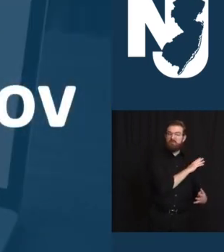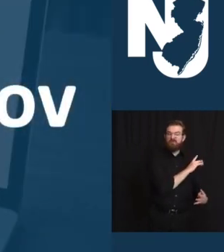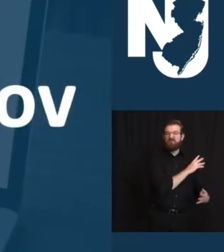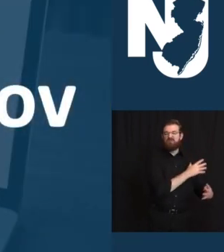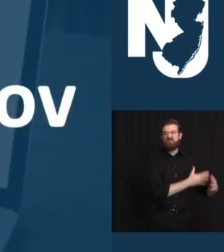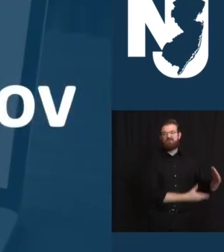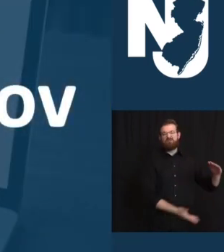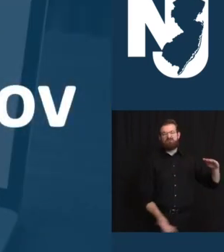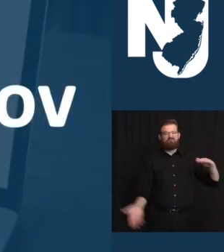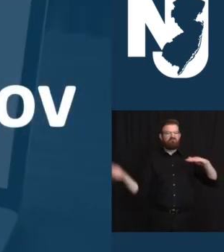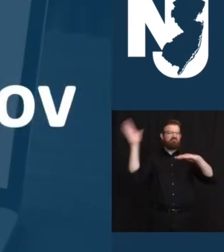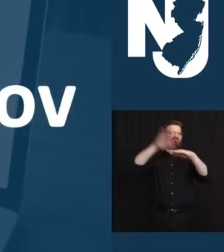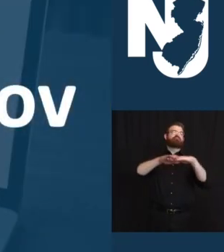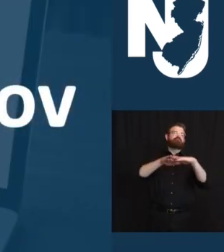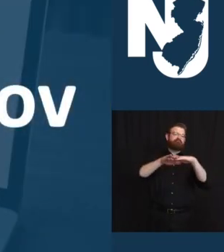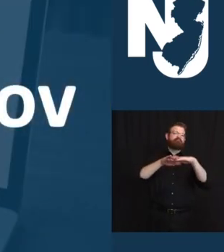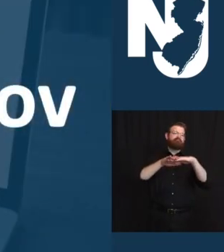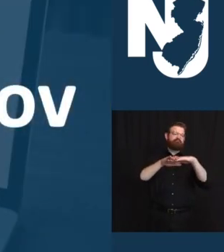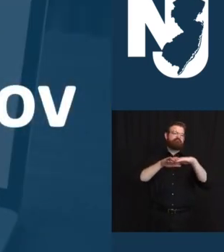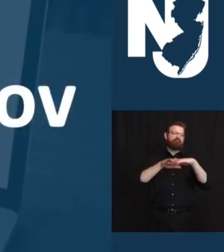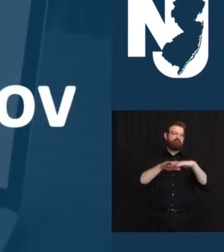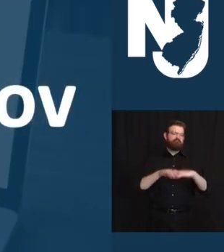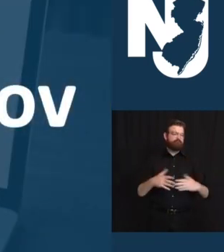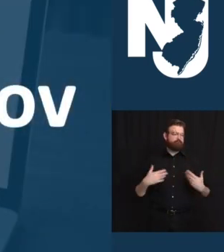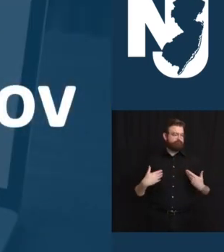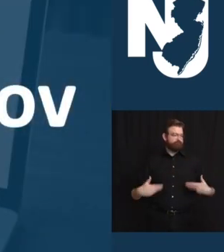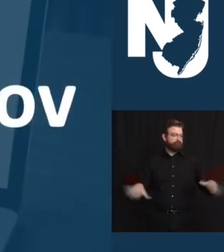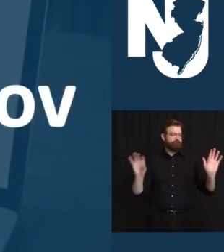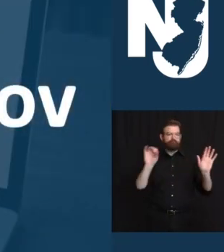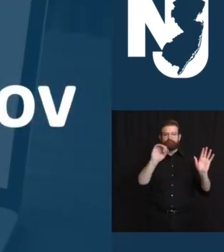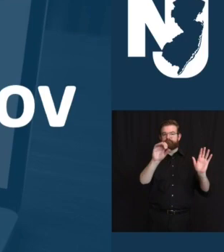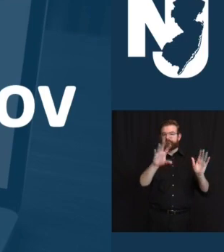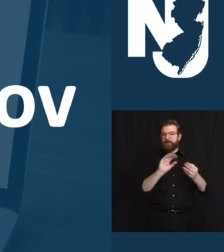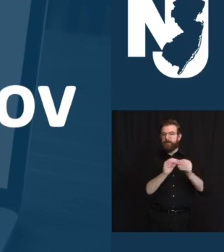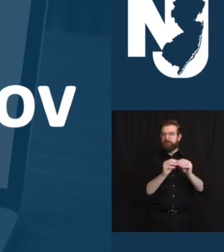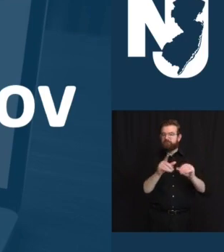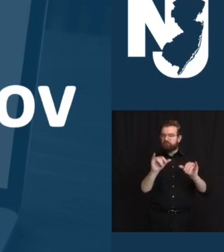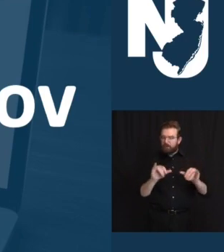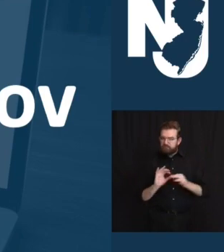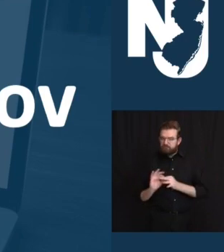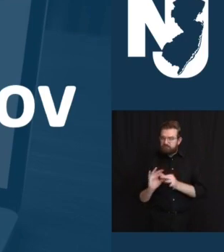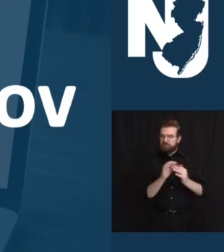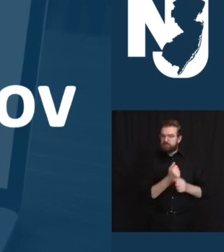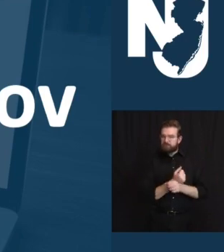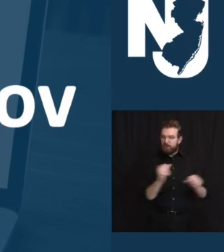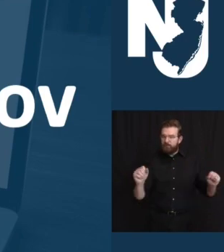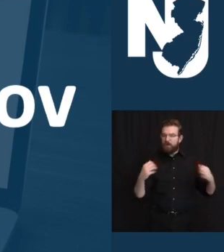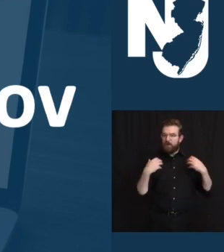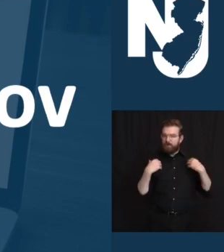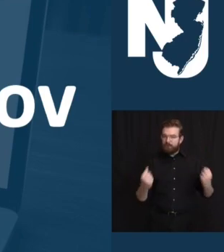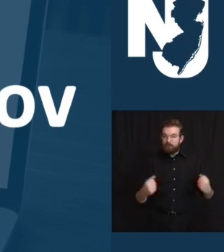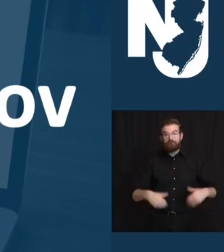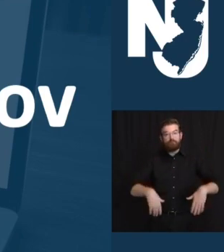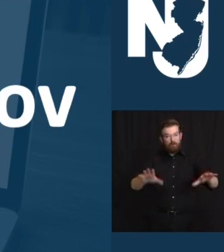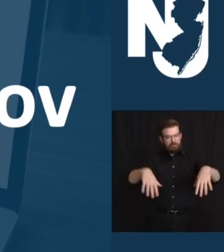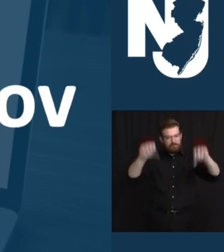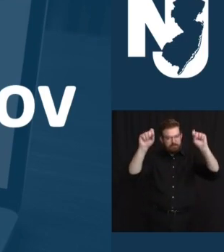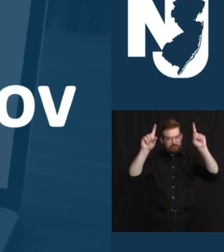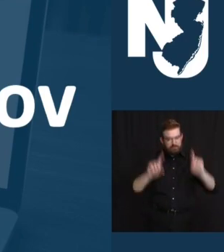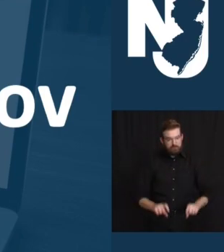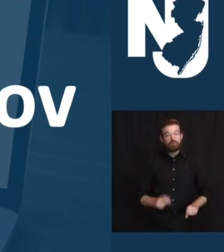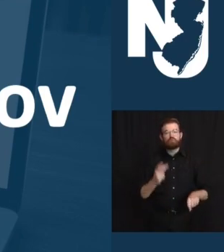update. Stay connected, stay safe, stay healthy, get tested, and mask up. Thank